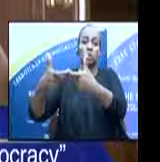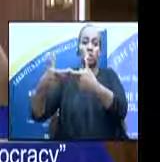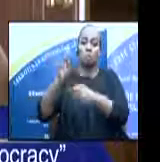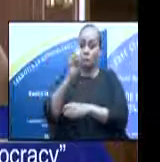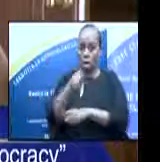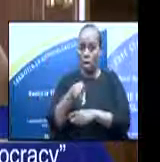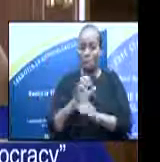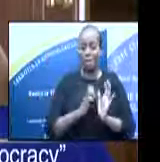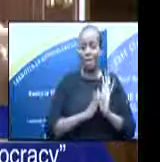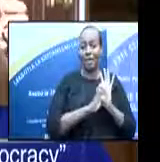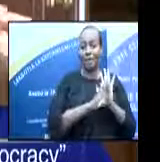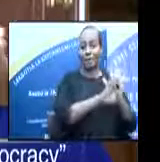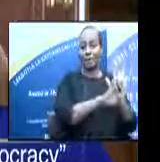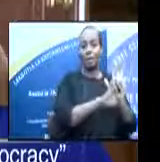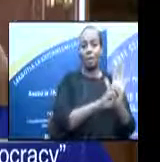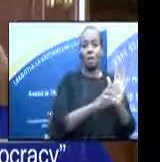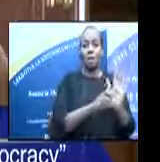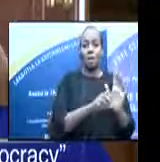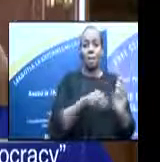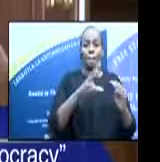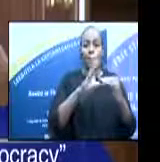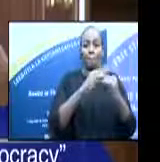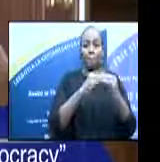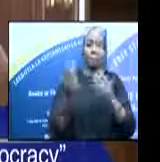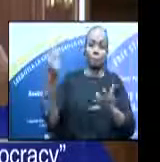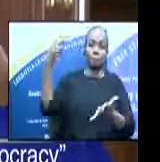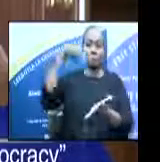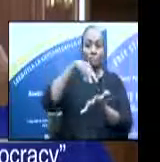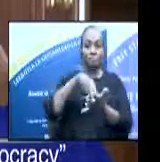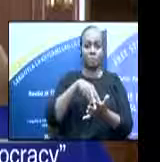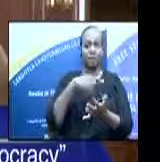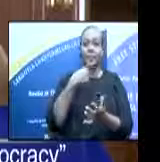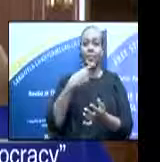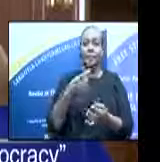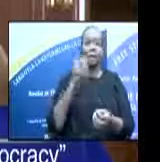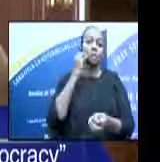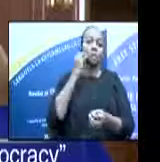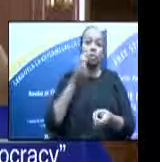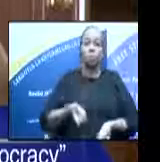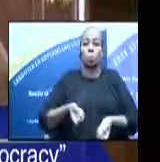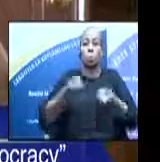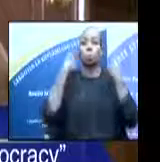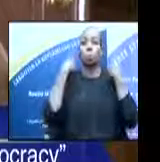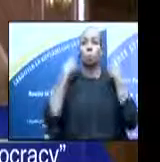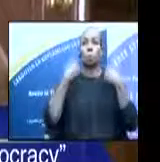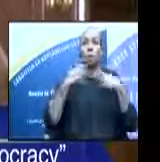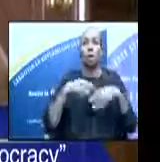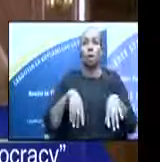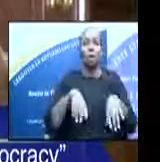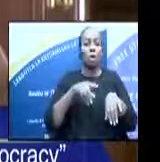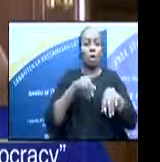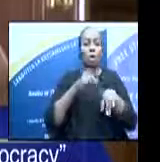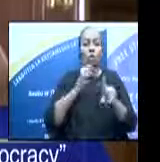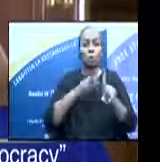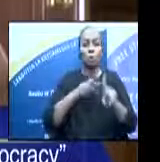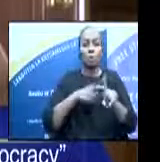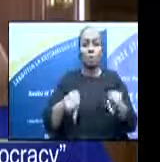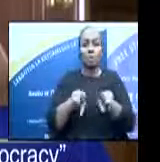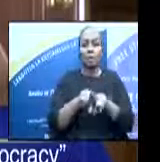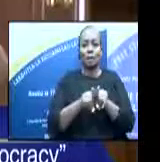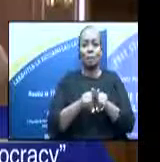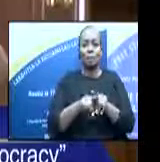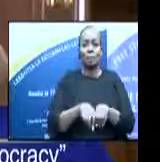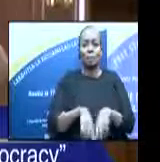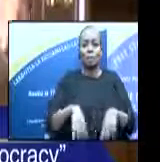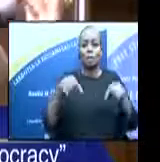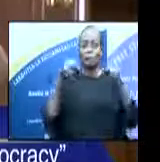instance, Honorable House stood up here, declared that she doesn't understand to work over units. She referred to this in